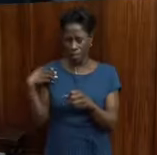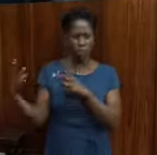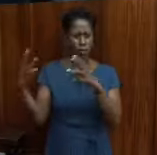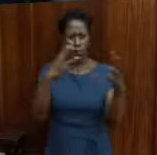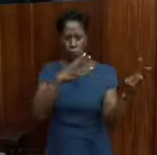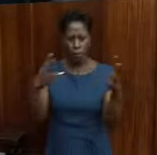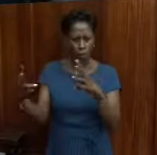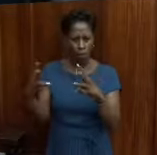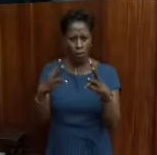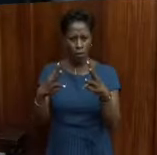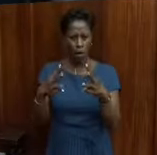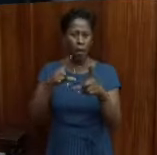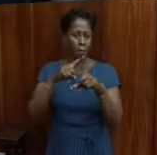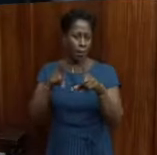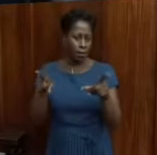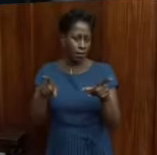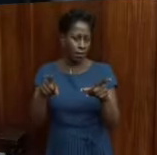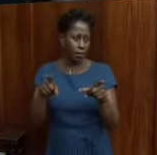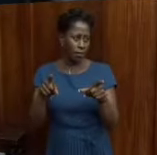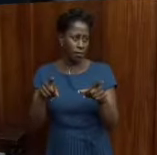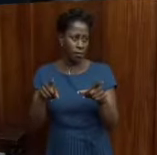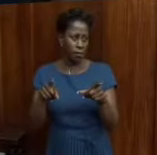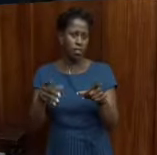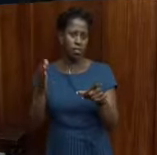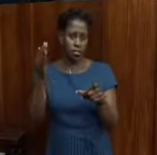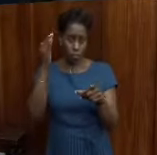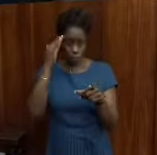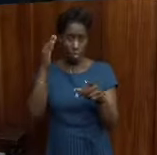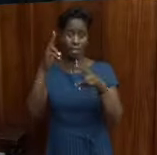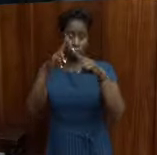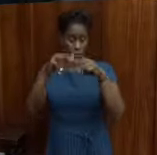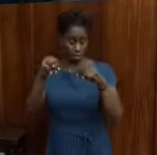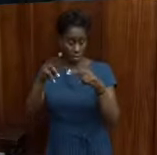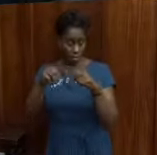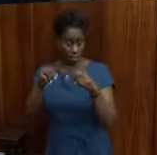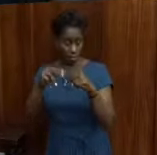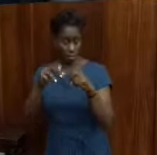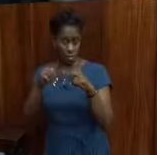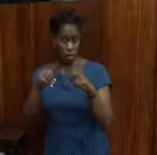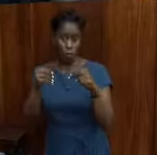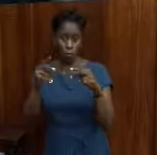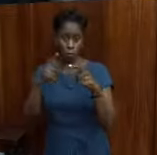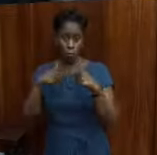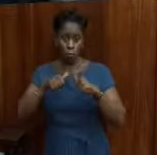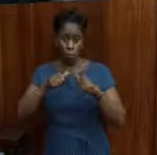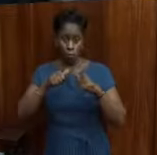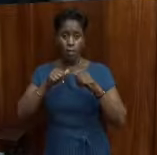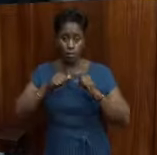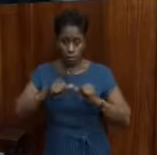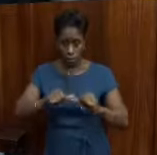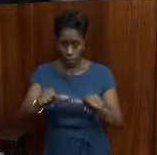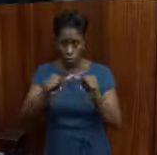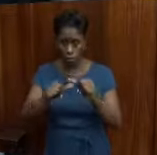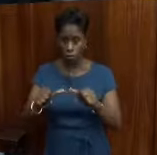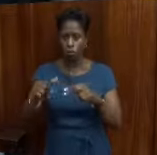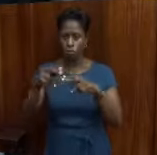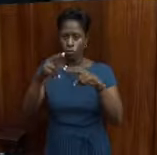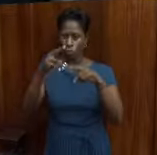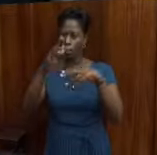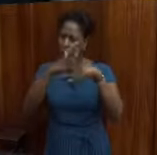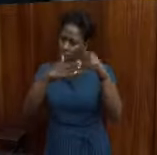can expect substantial construction activity in the tourism sector. Mr. Speaker, many St.